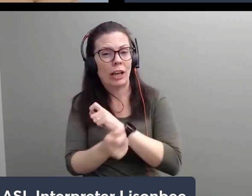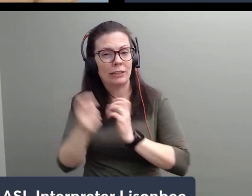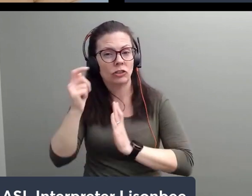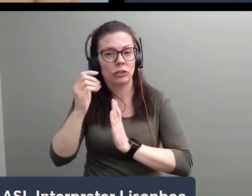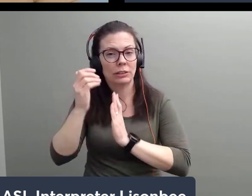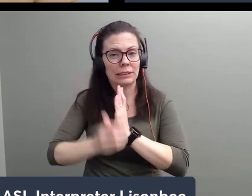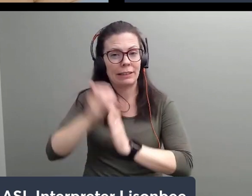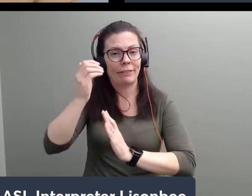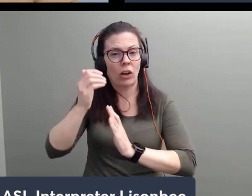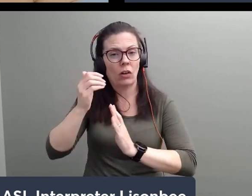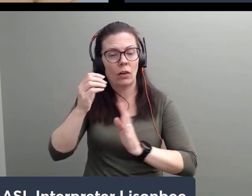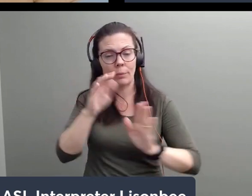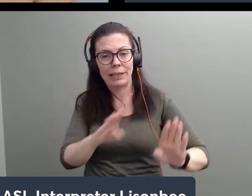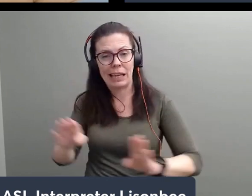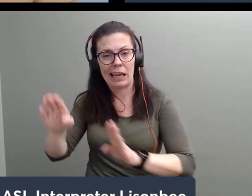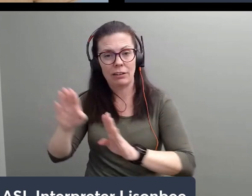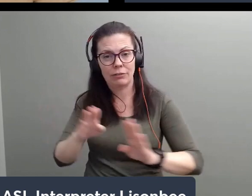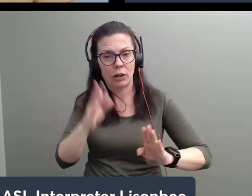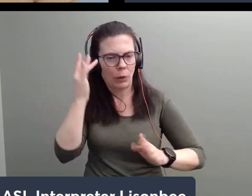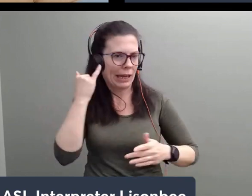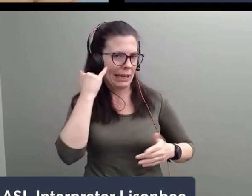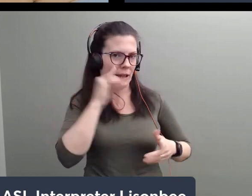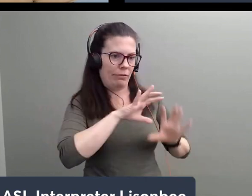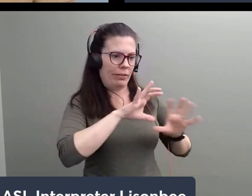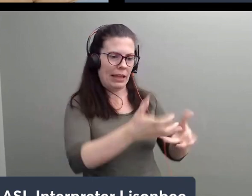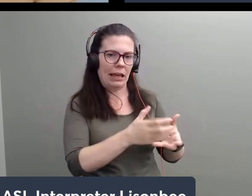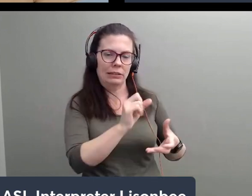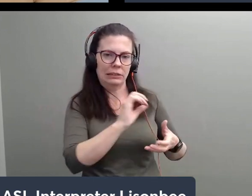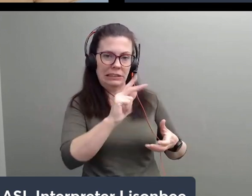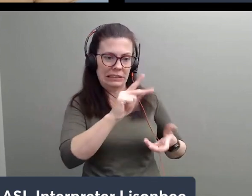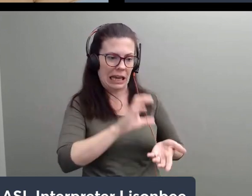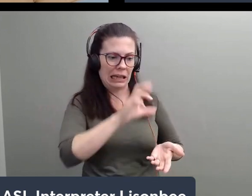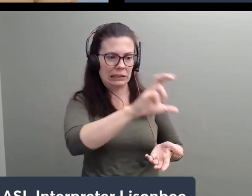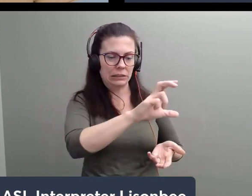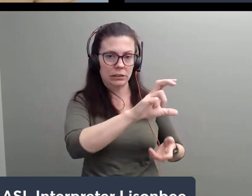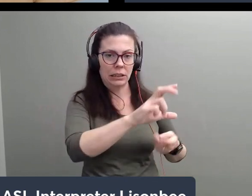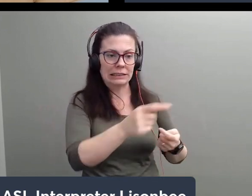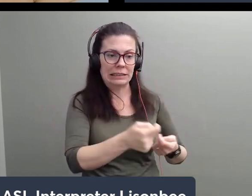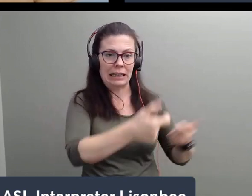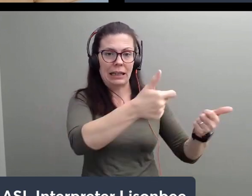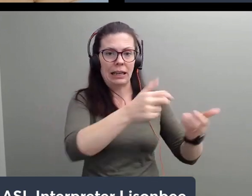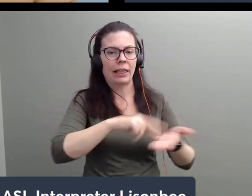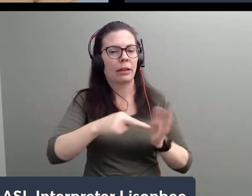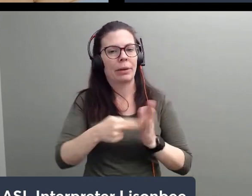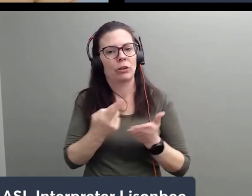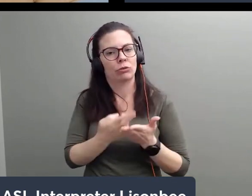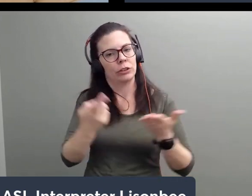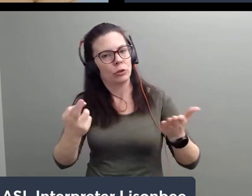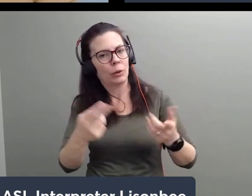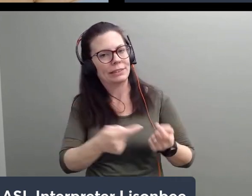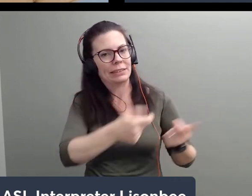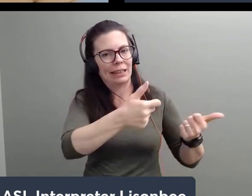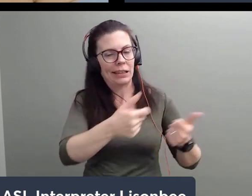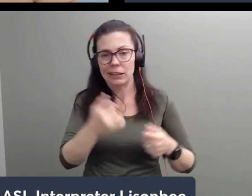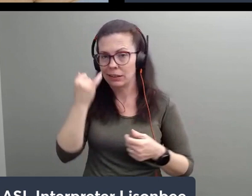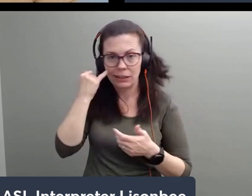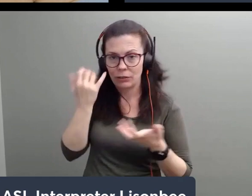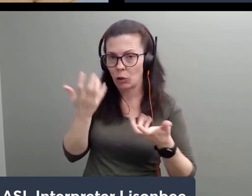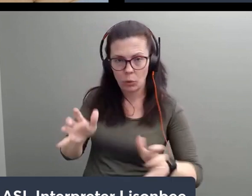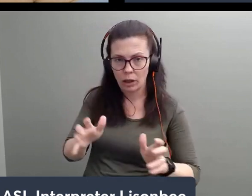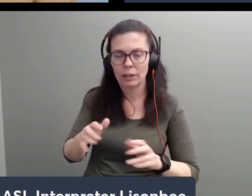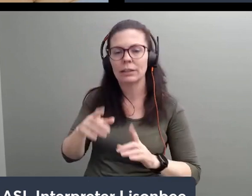happens is that the resources by default are going to be deleted. But if this is not what you want, if you want to add